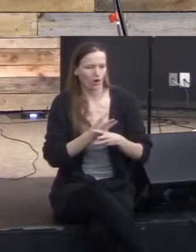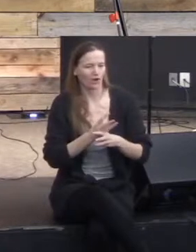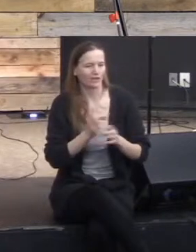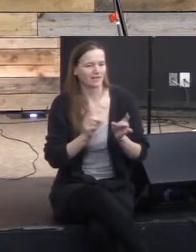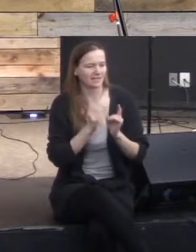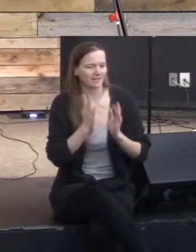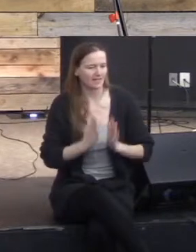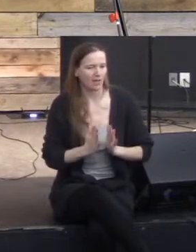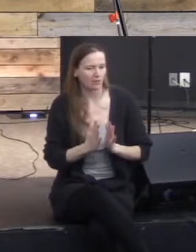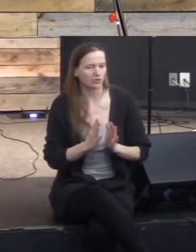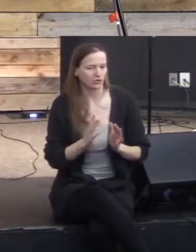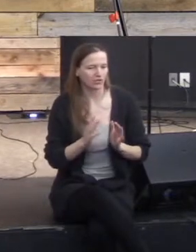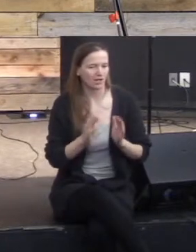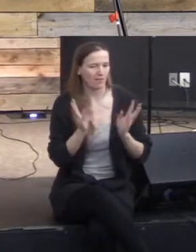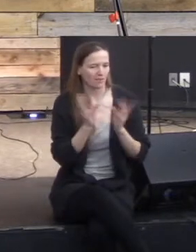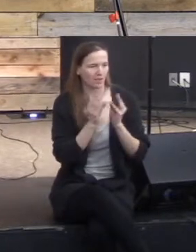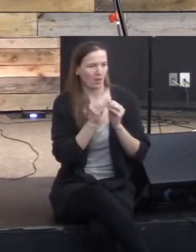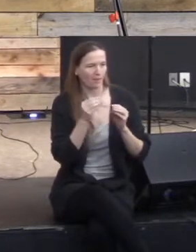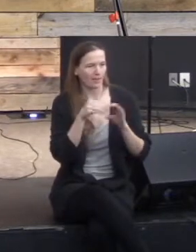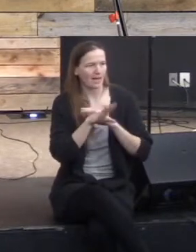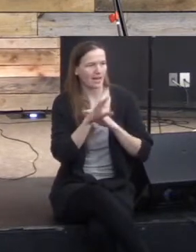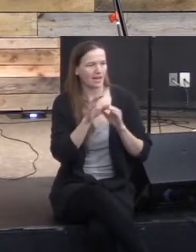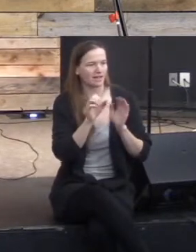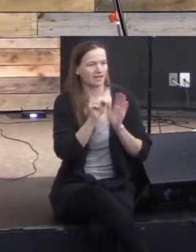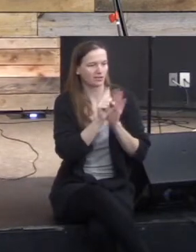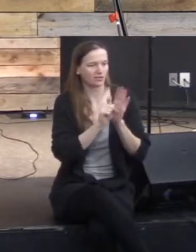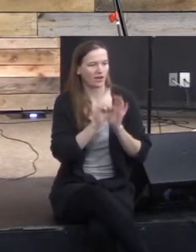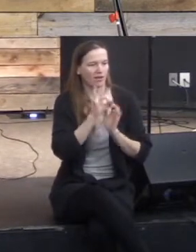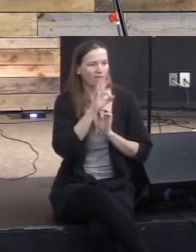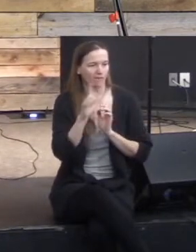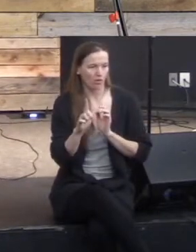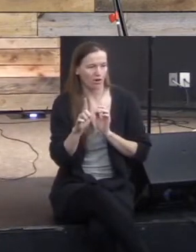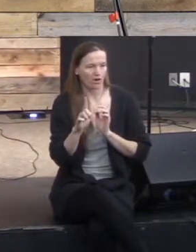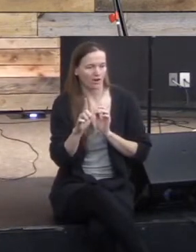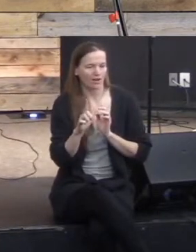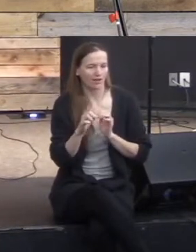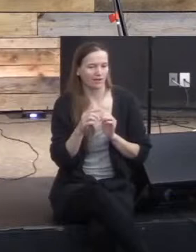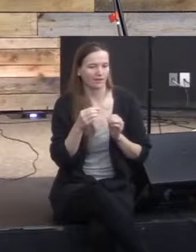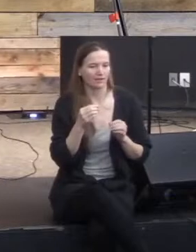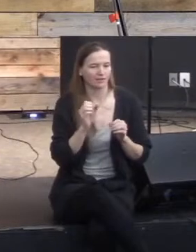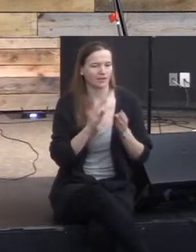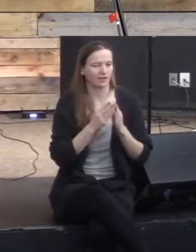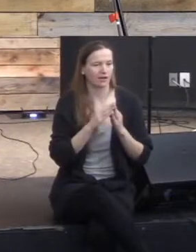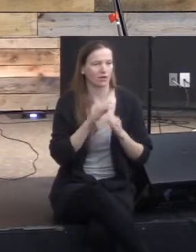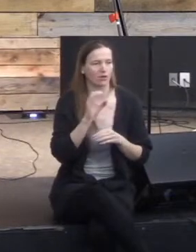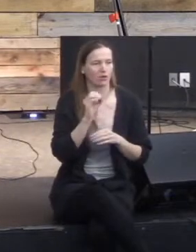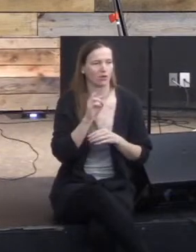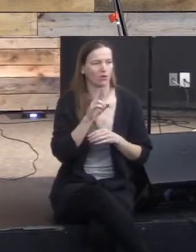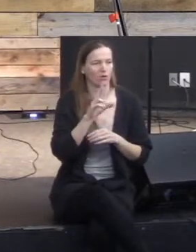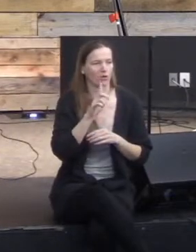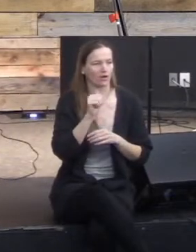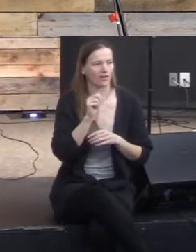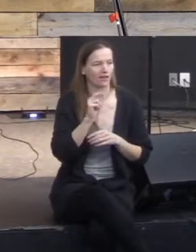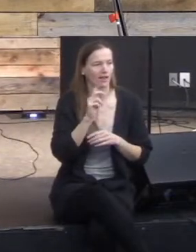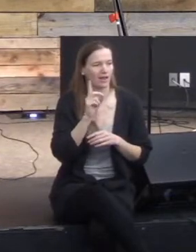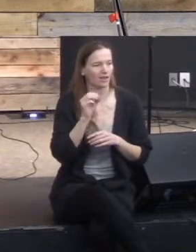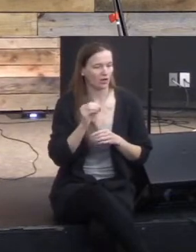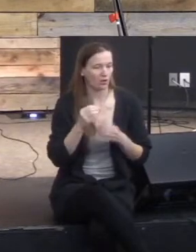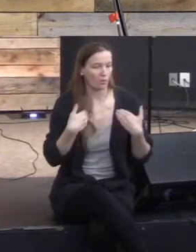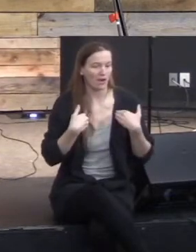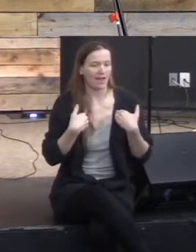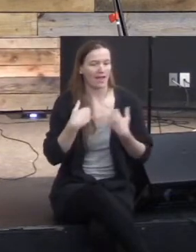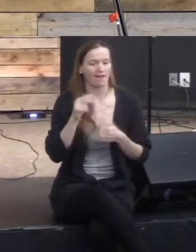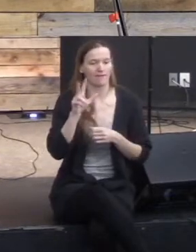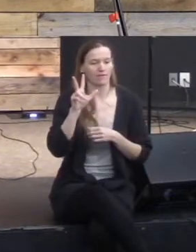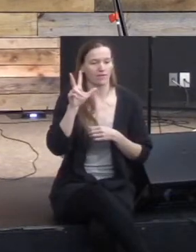Orlando, Florida. If I remember correctly, we already have 13,000